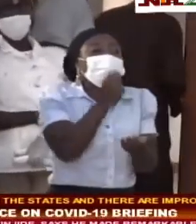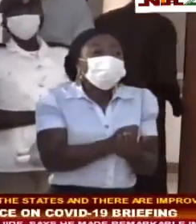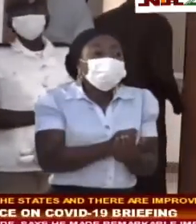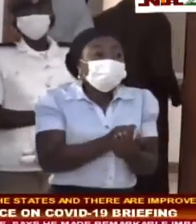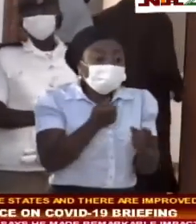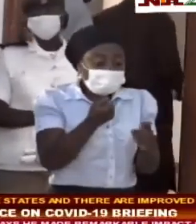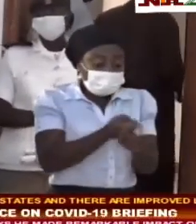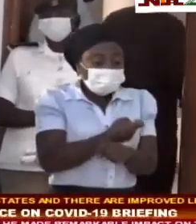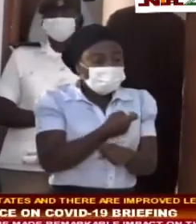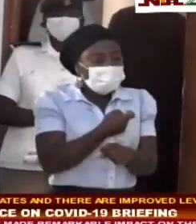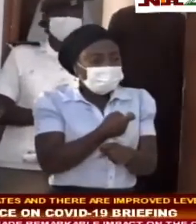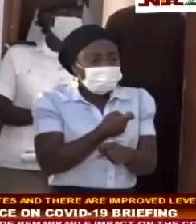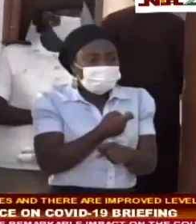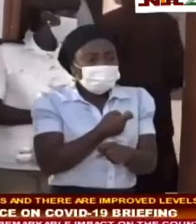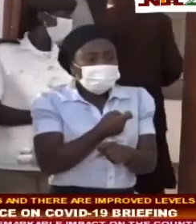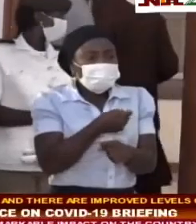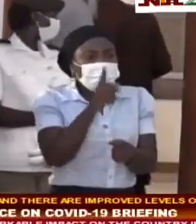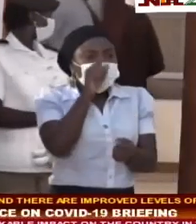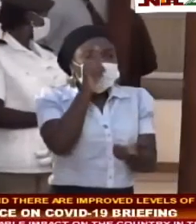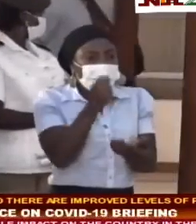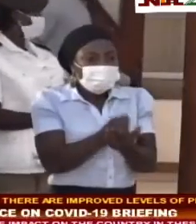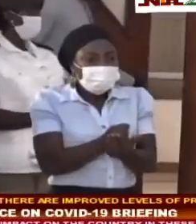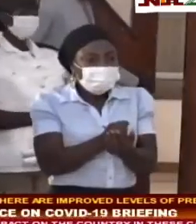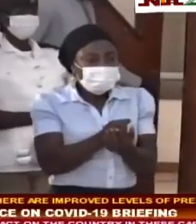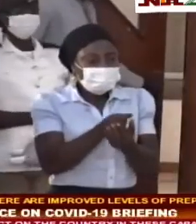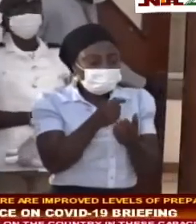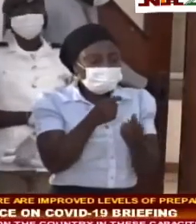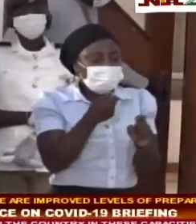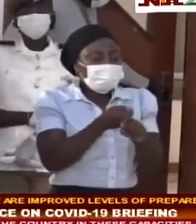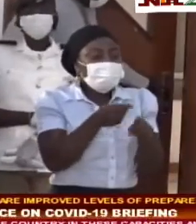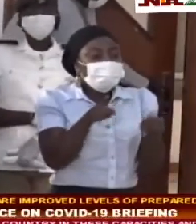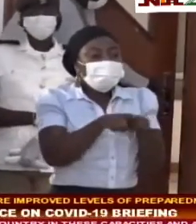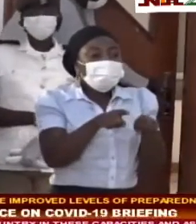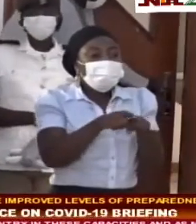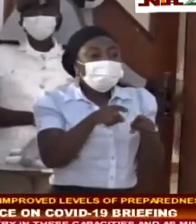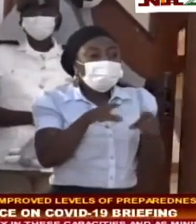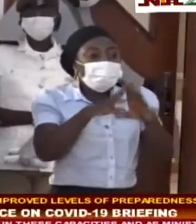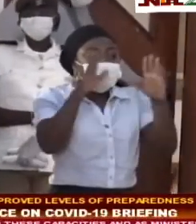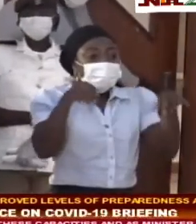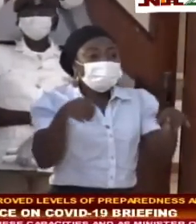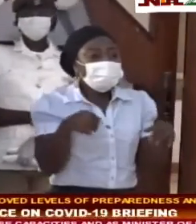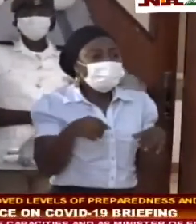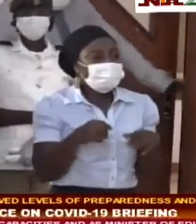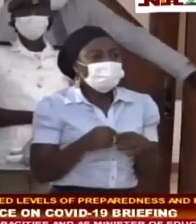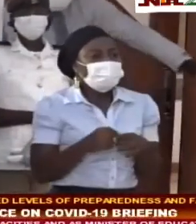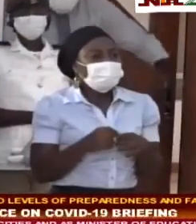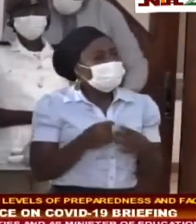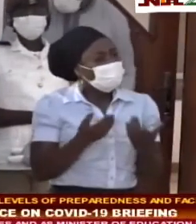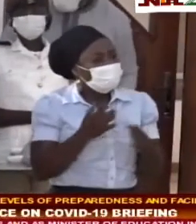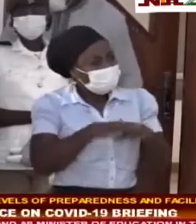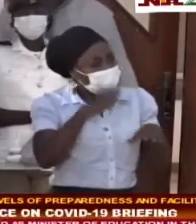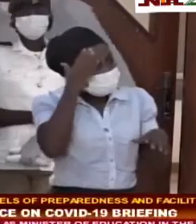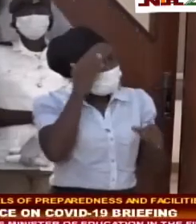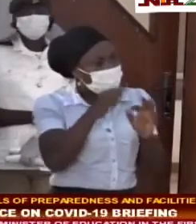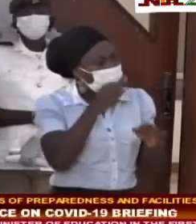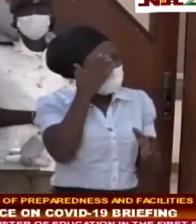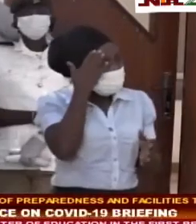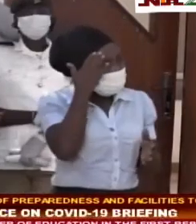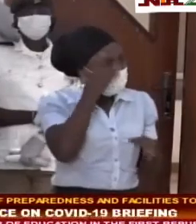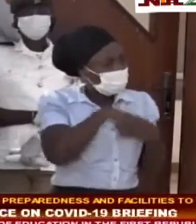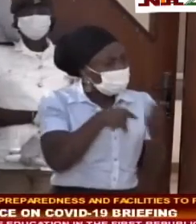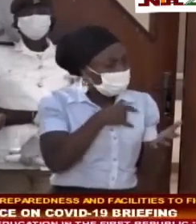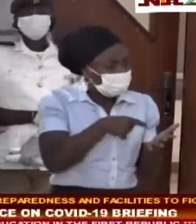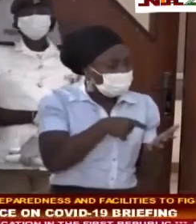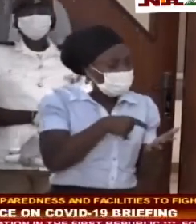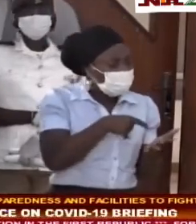from the same house. 20,000 naira each from the same household. I don't know if you are aware. If this is the case, how